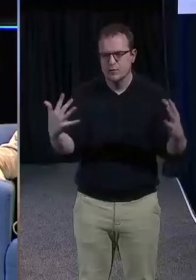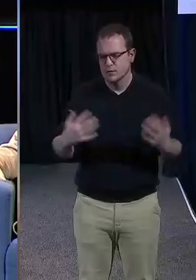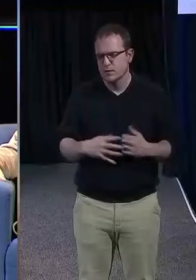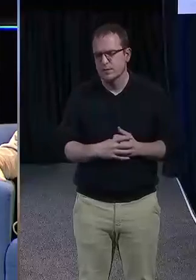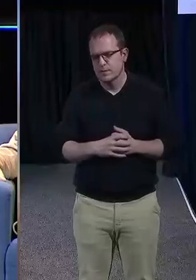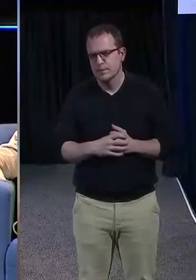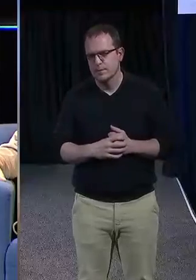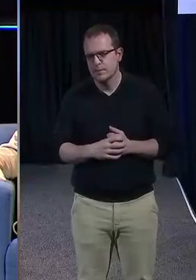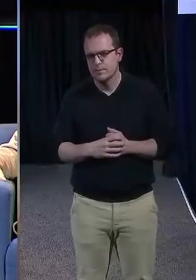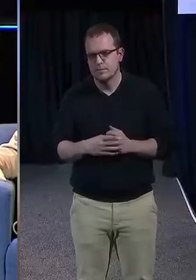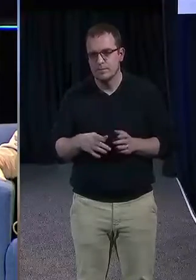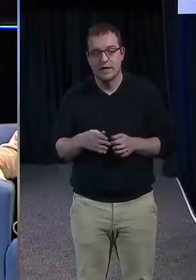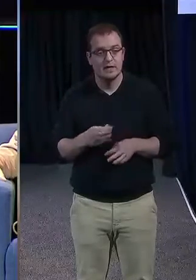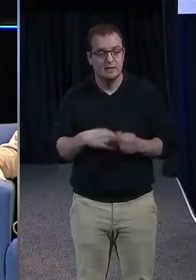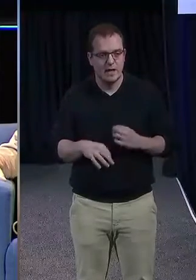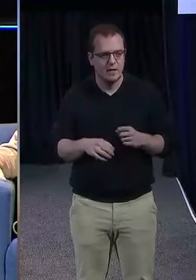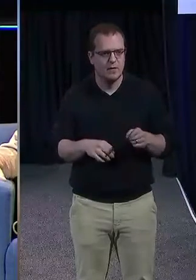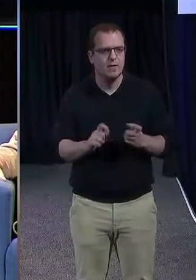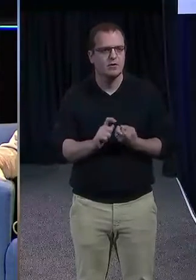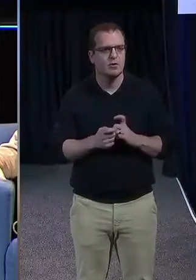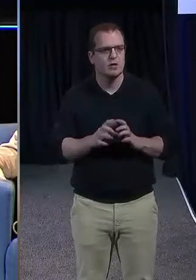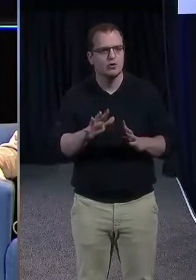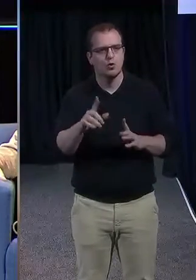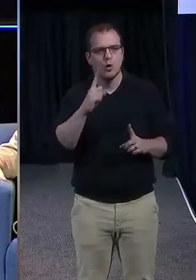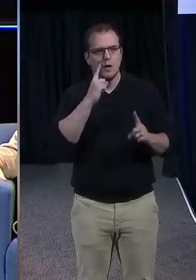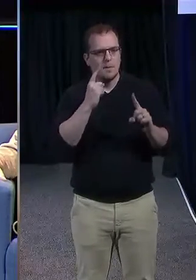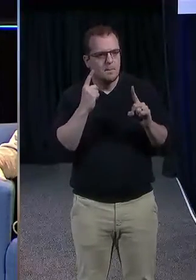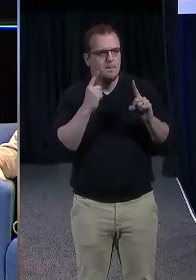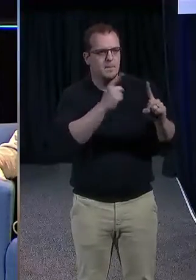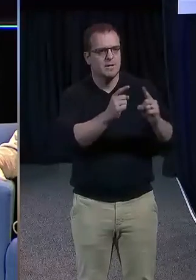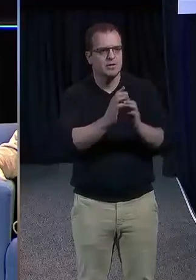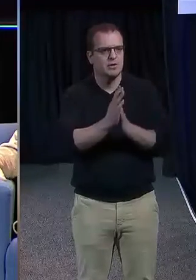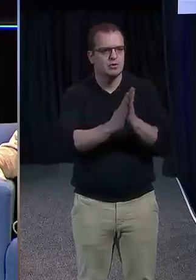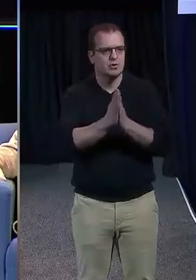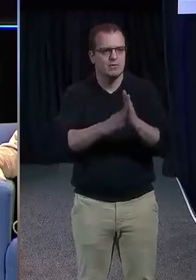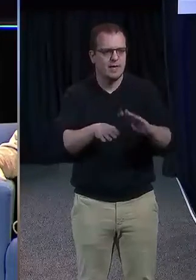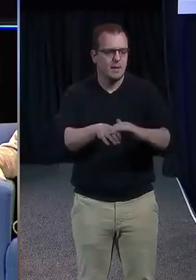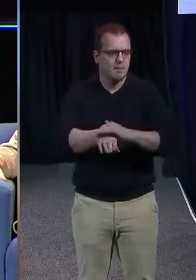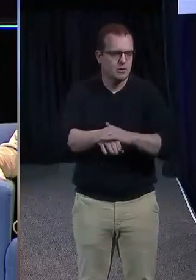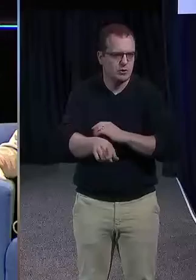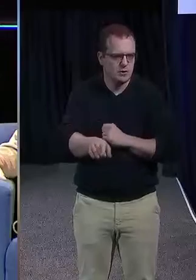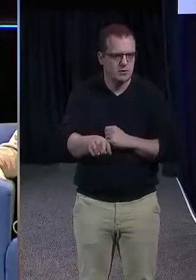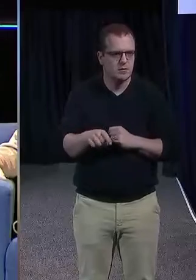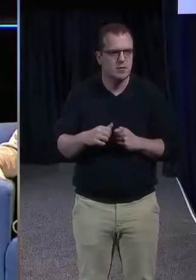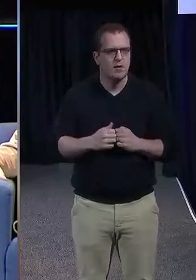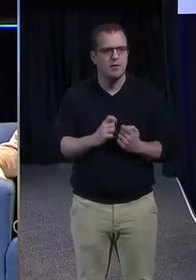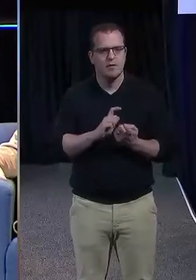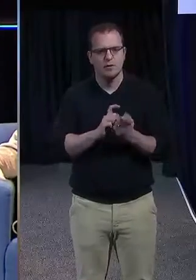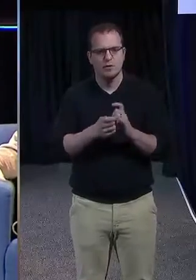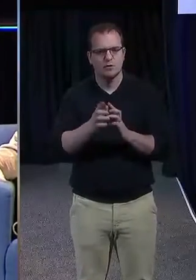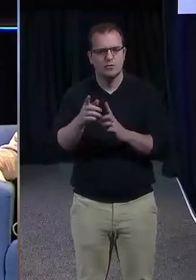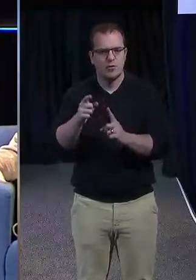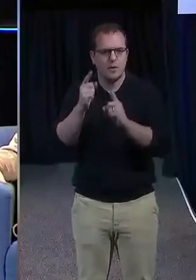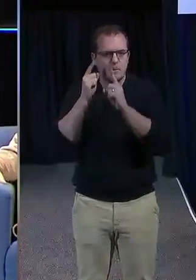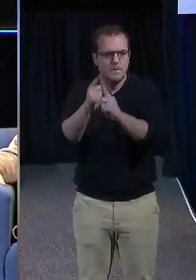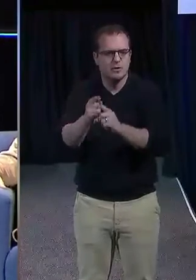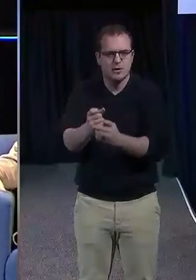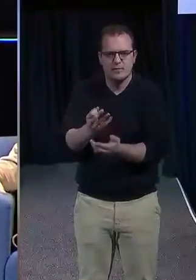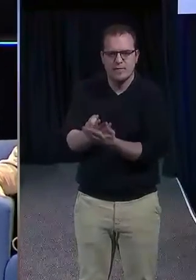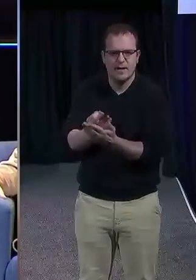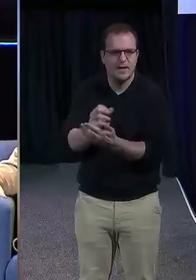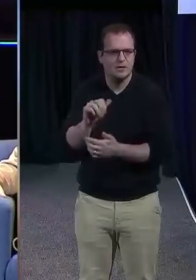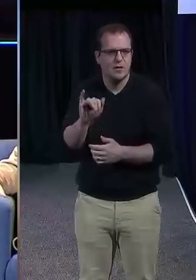And instead, they changed to mission-driven admissions. They changed to mission-driven financial